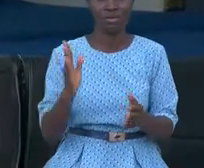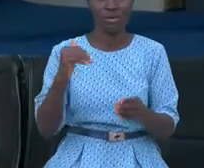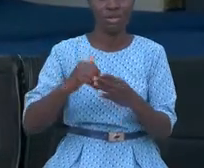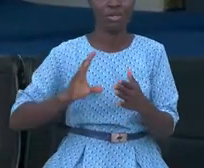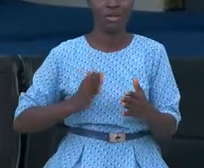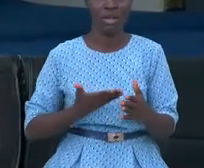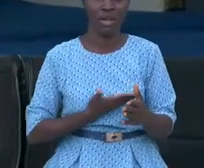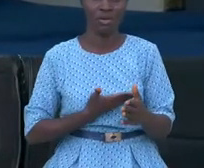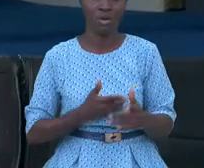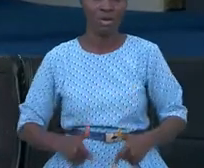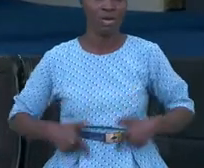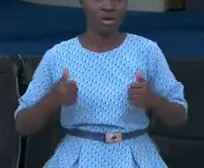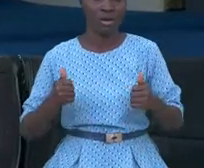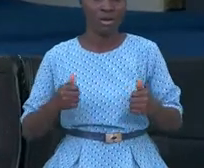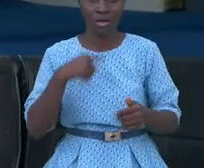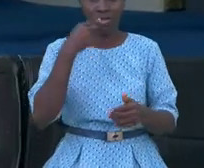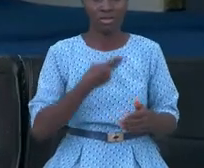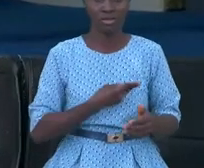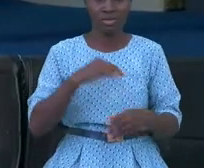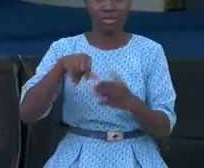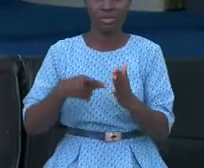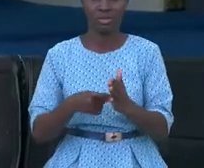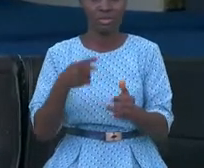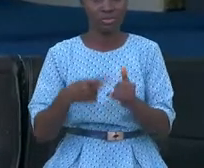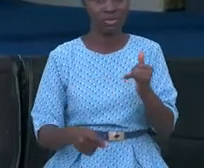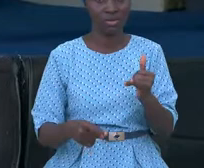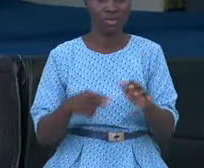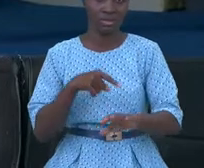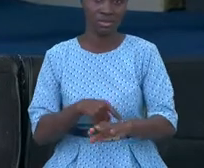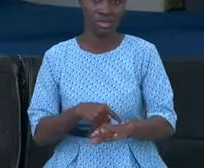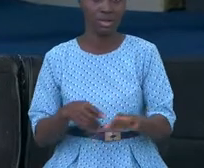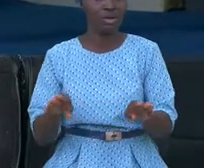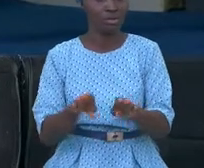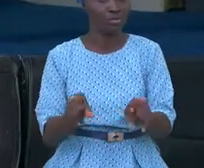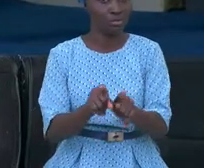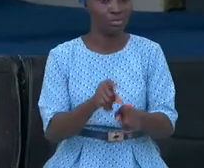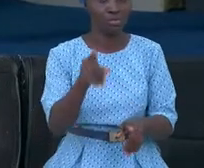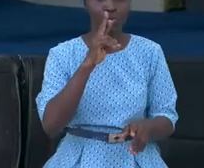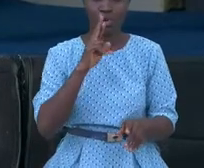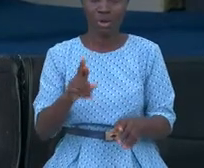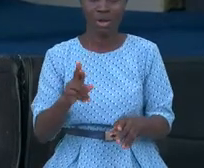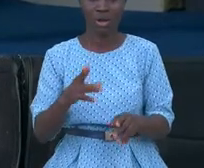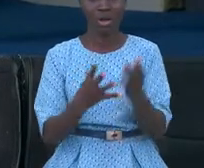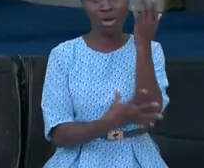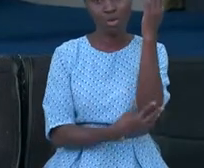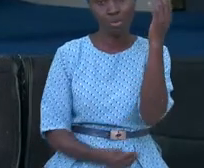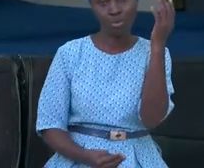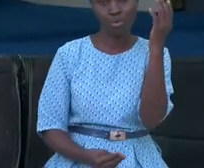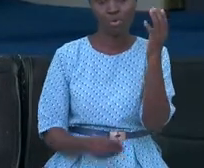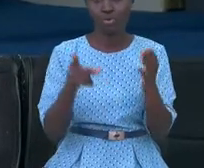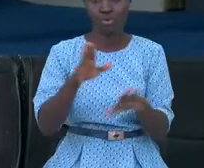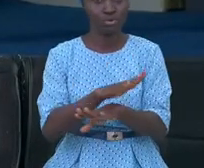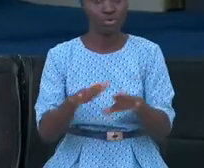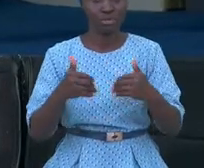in this final hour, he says, though you were poor, impoverished, though you didn't